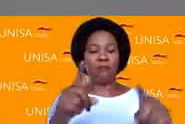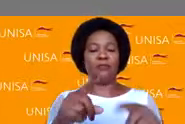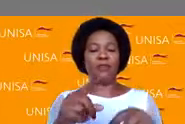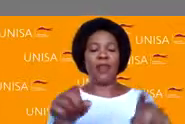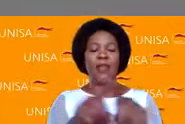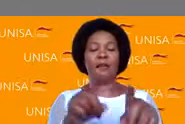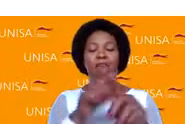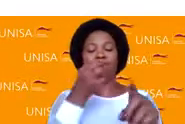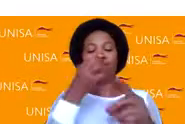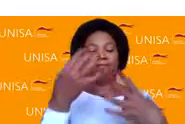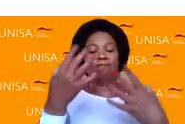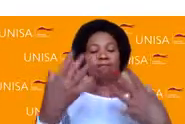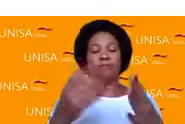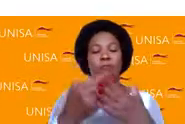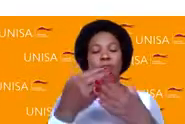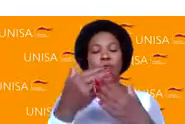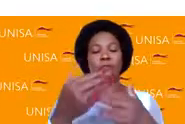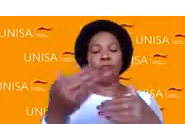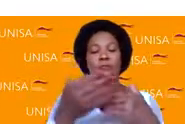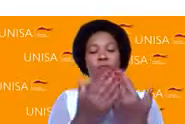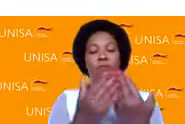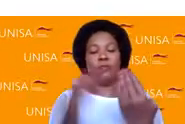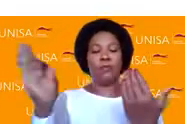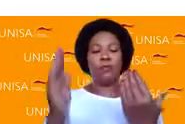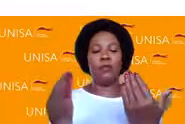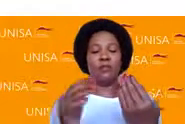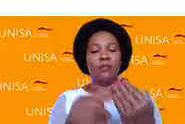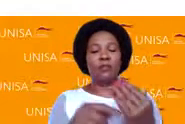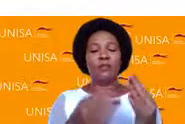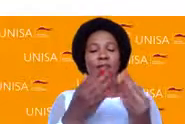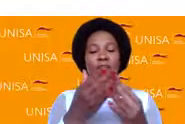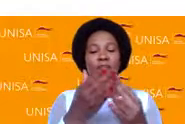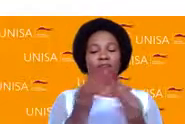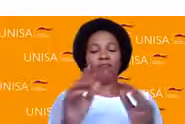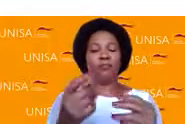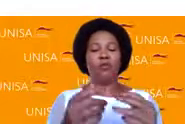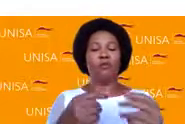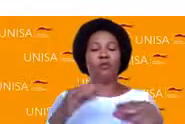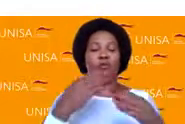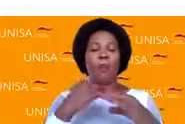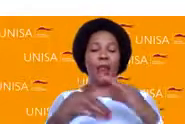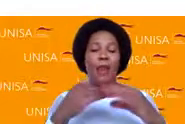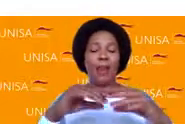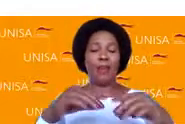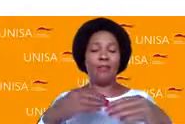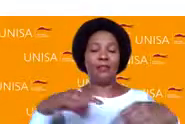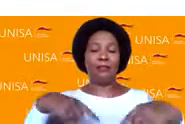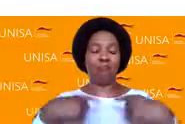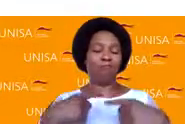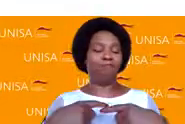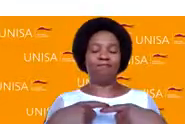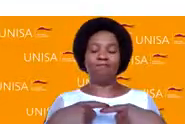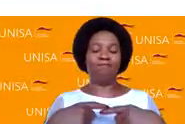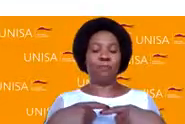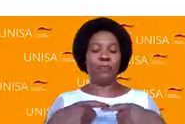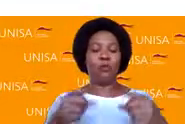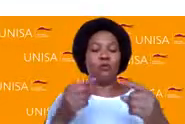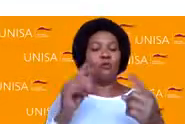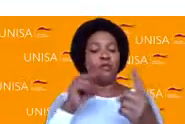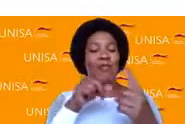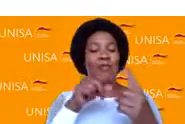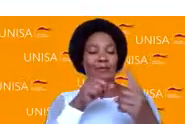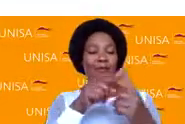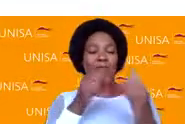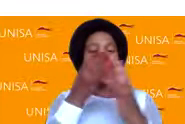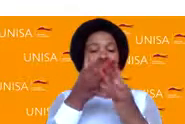before, remember, announcements currently do not go to your MyLife email. So you unfortunately have to come and visit here to access it,